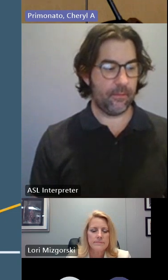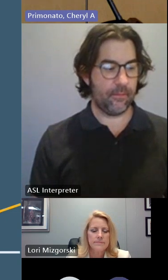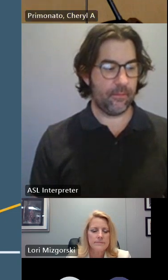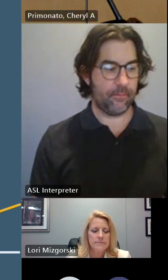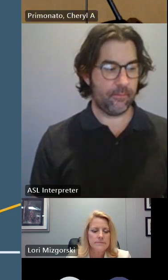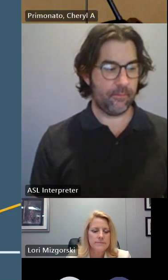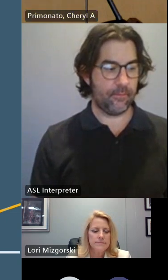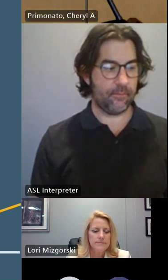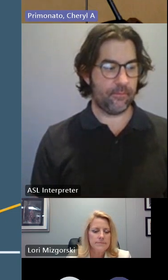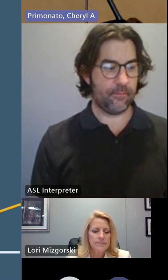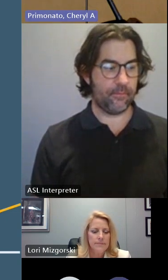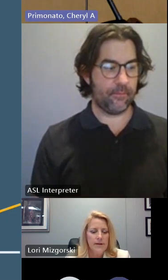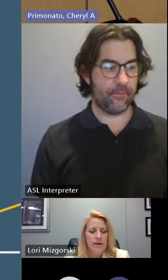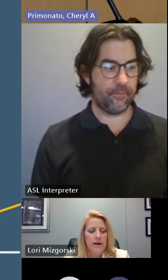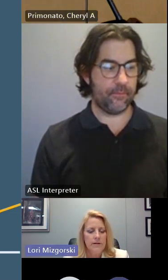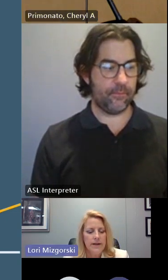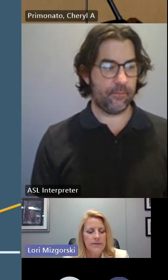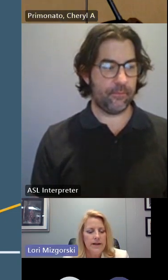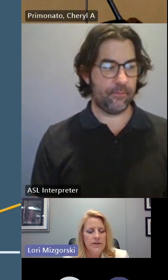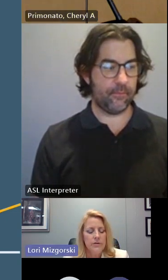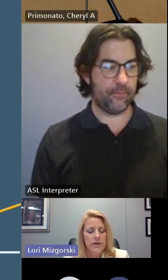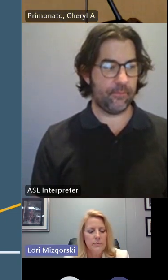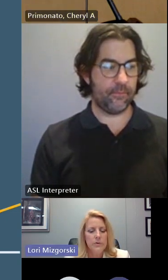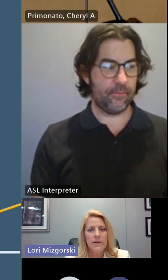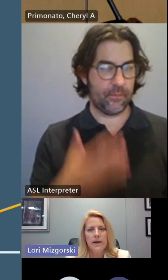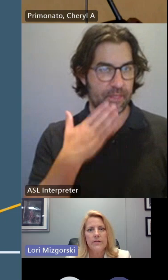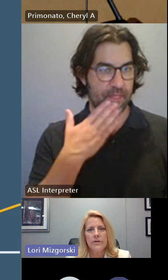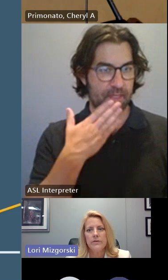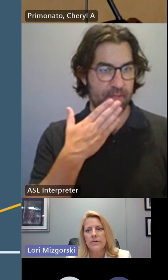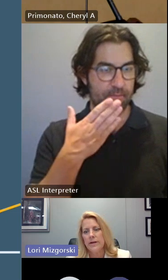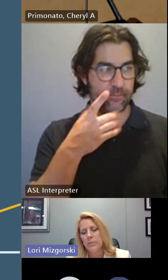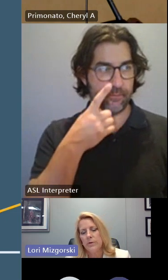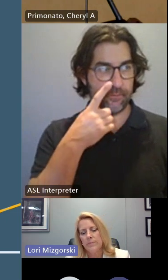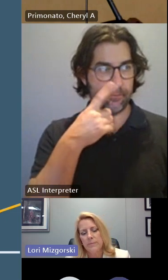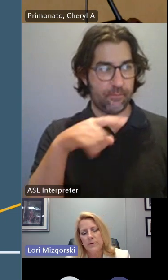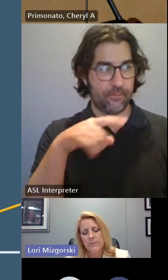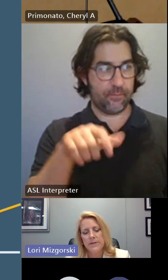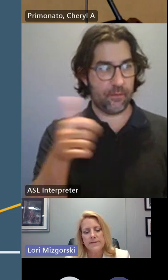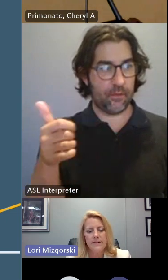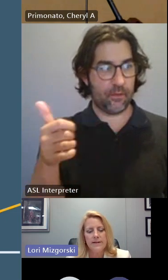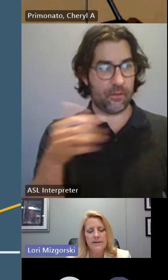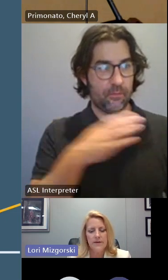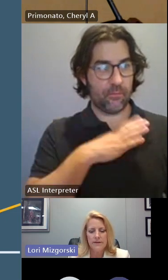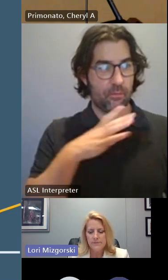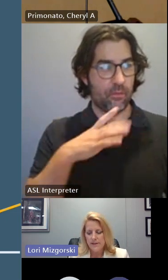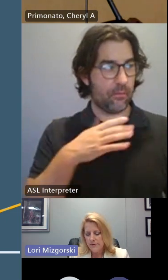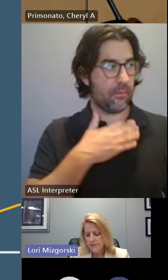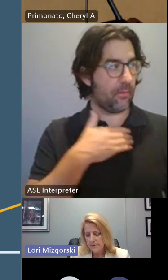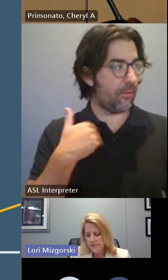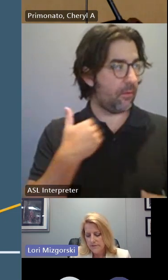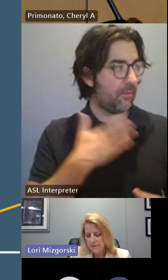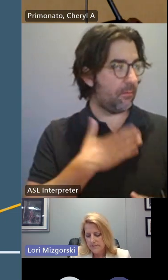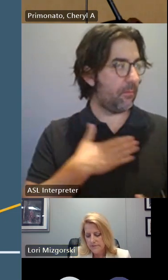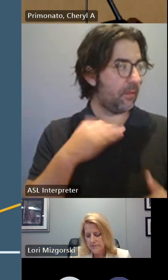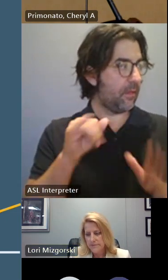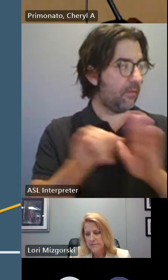Nick Piscitano. Okay, thank you. And would other board members please identify